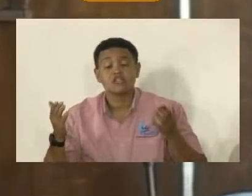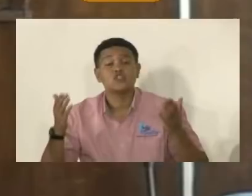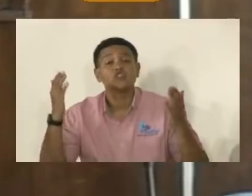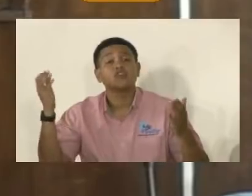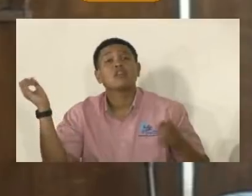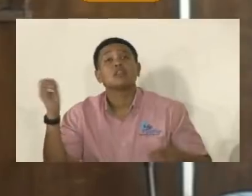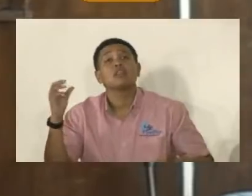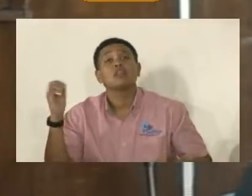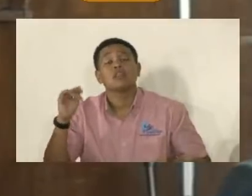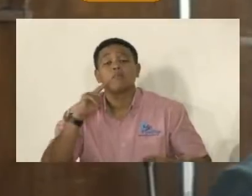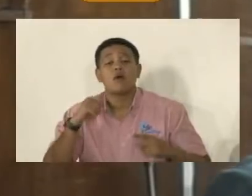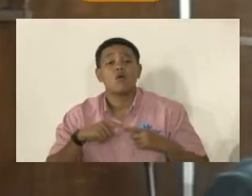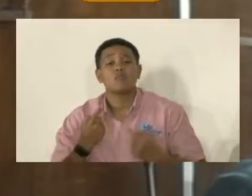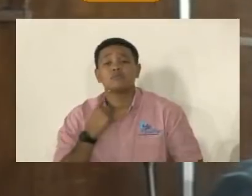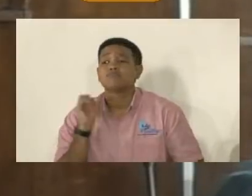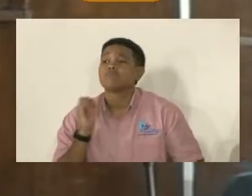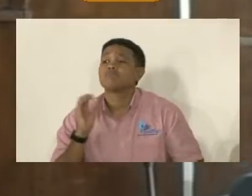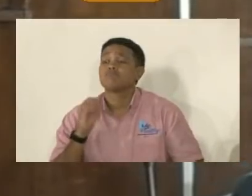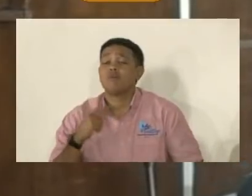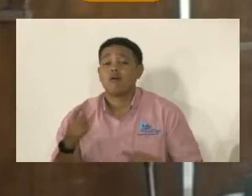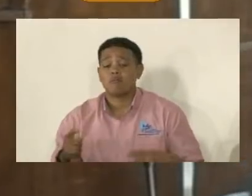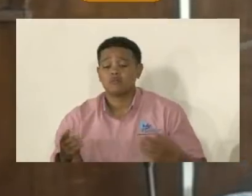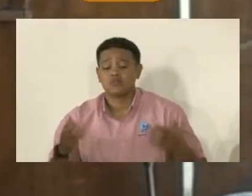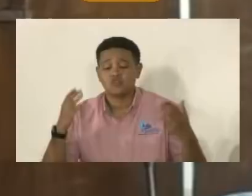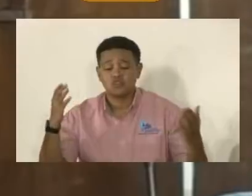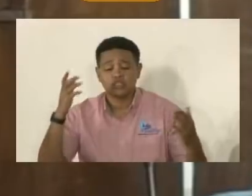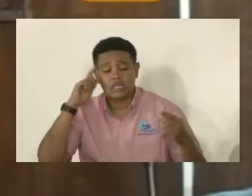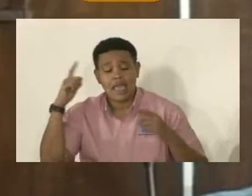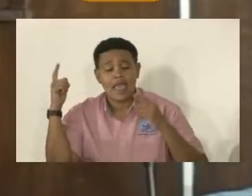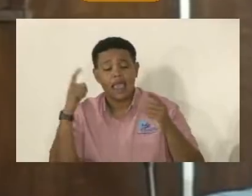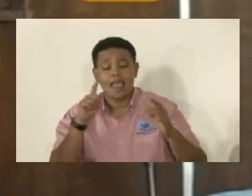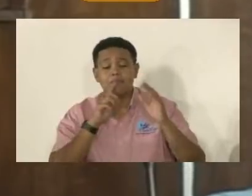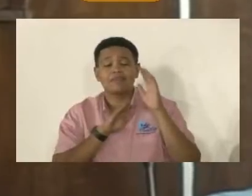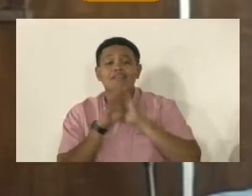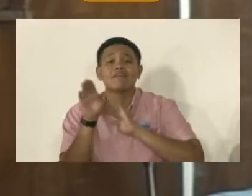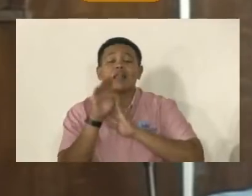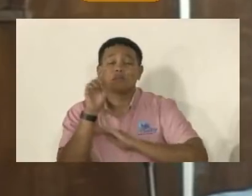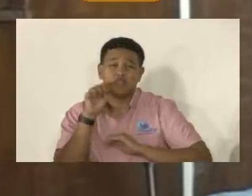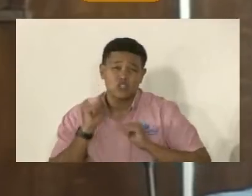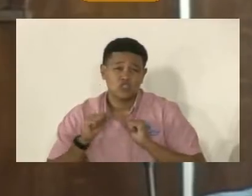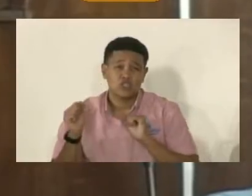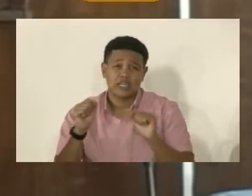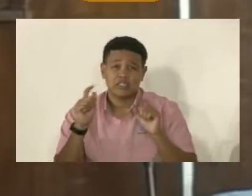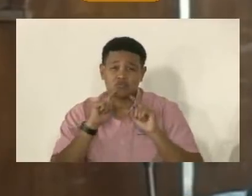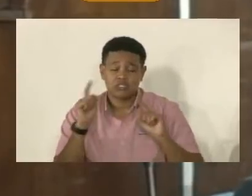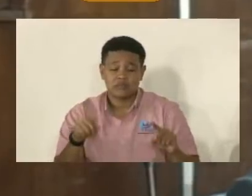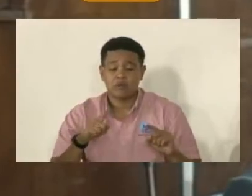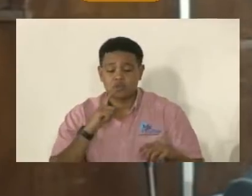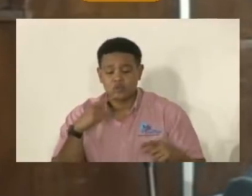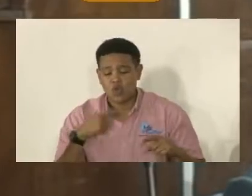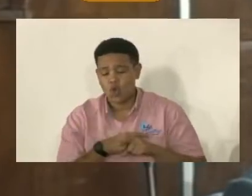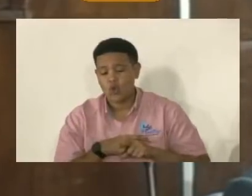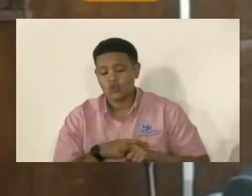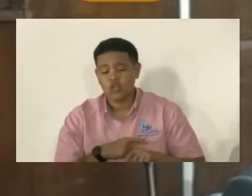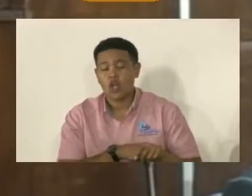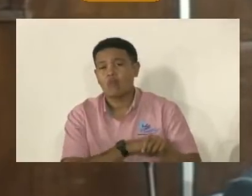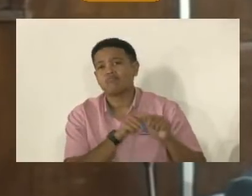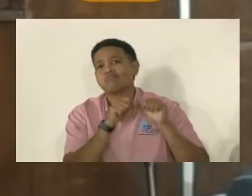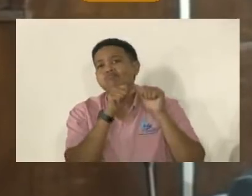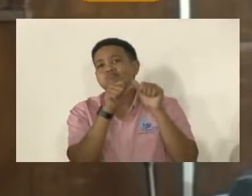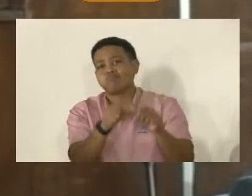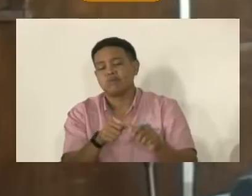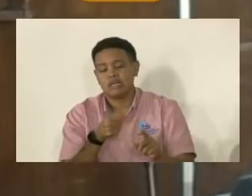made by the opposition, suggestions aimed at developing a strategic response to counter the long-term impact of the